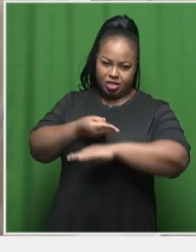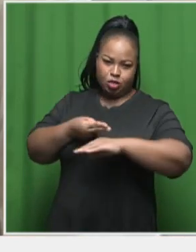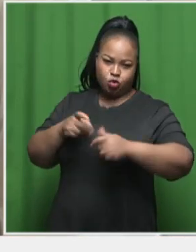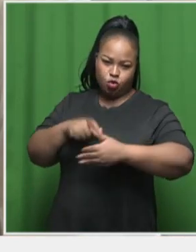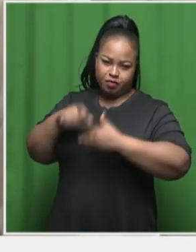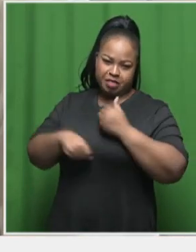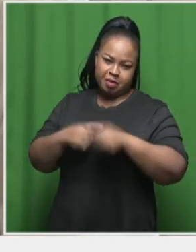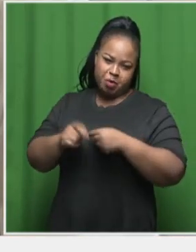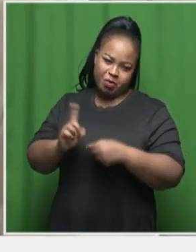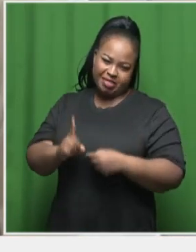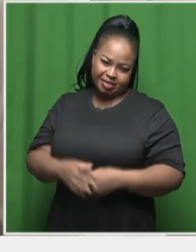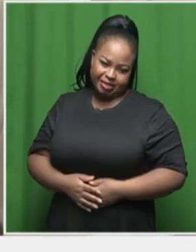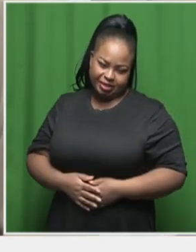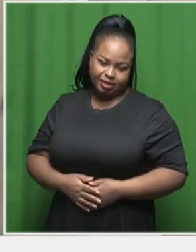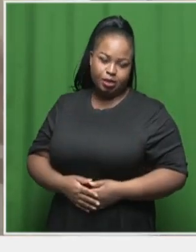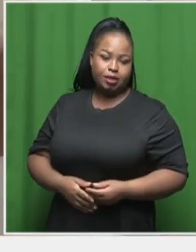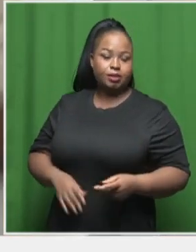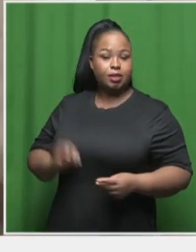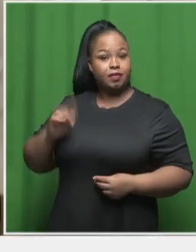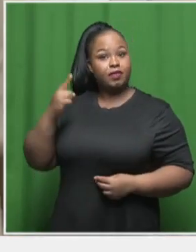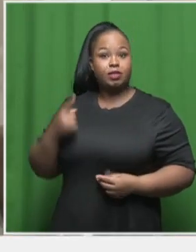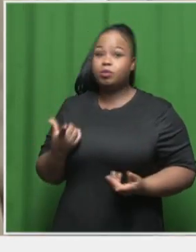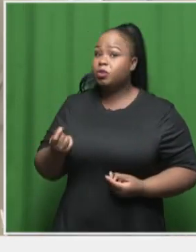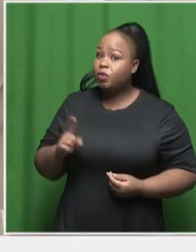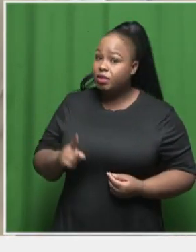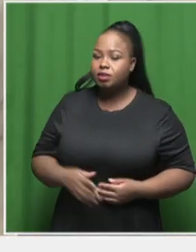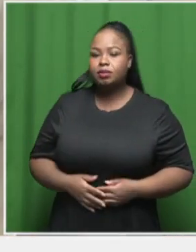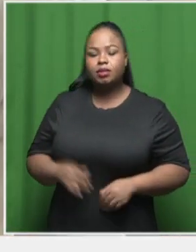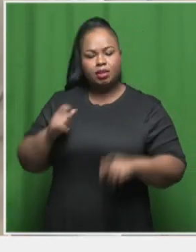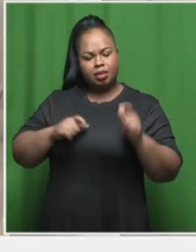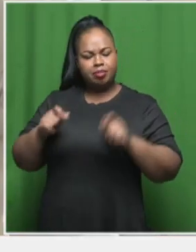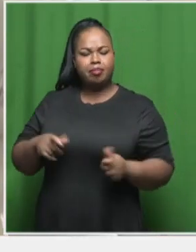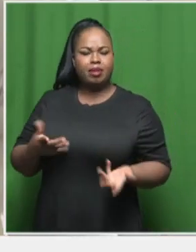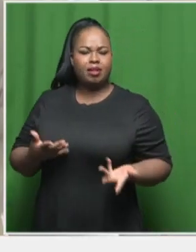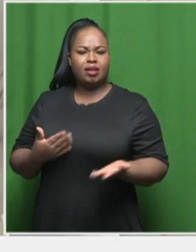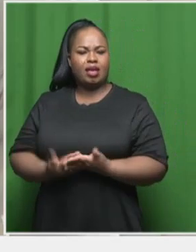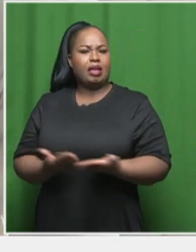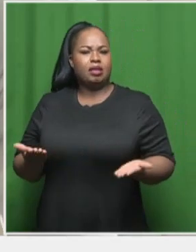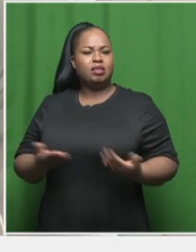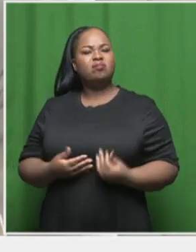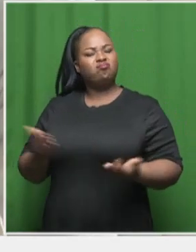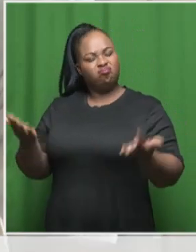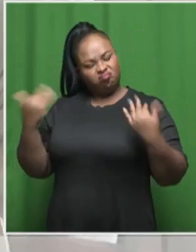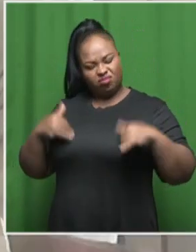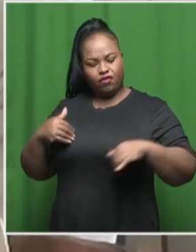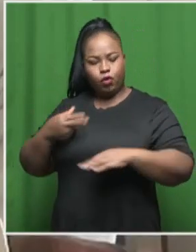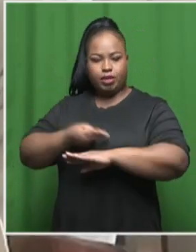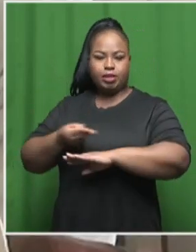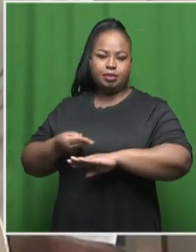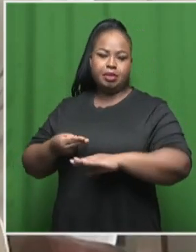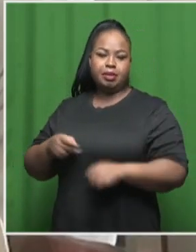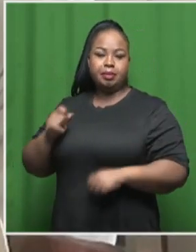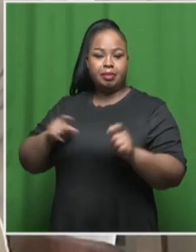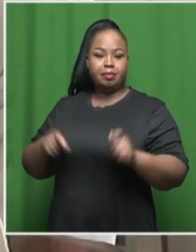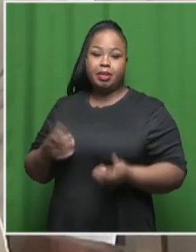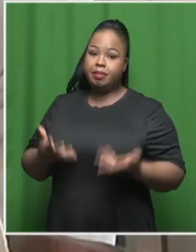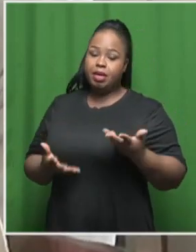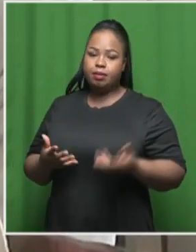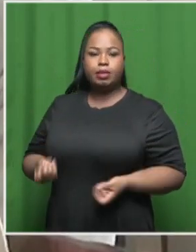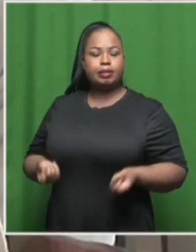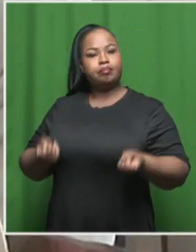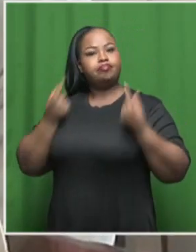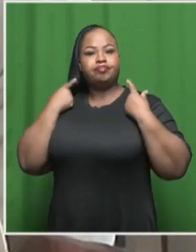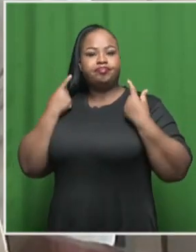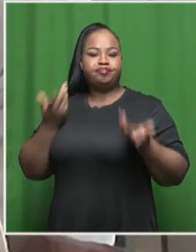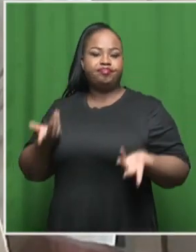is about. And the first thing is that people can just come and get tattooed. I think that's a big thing that people maybe don't